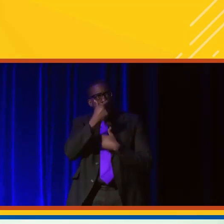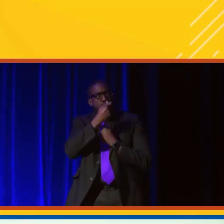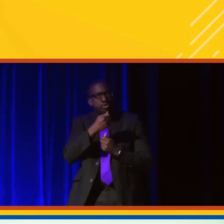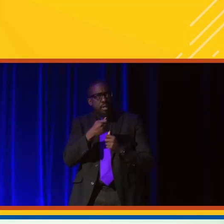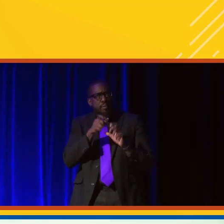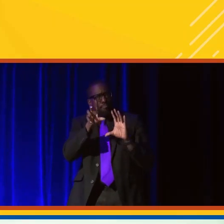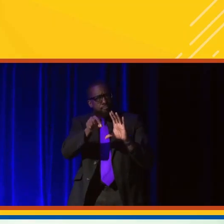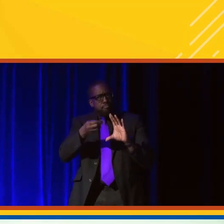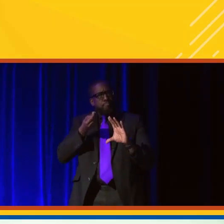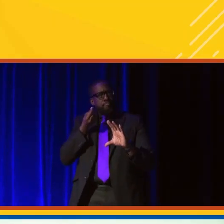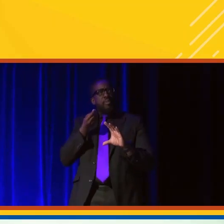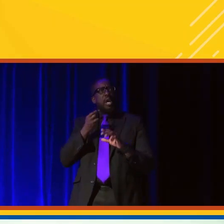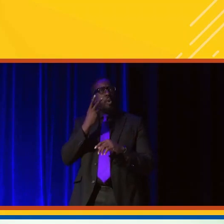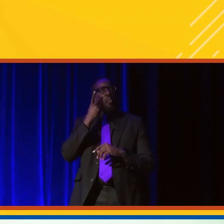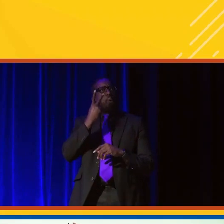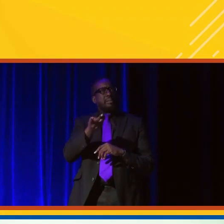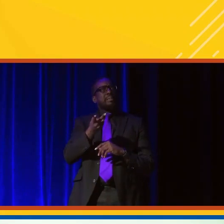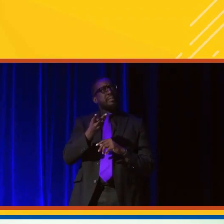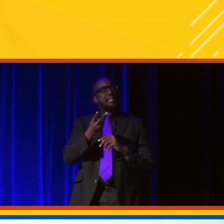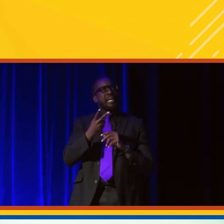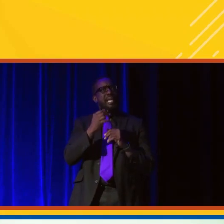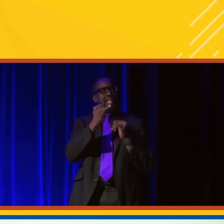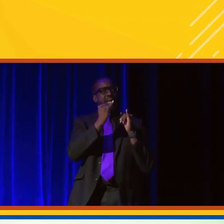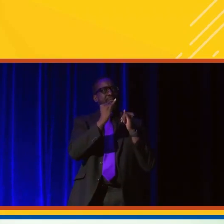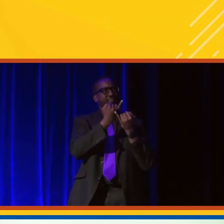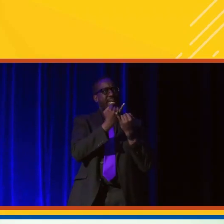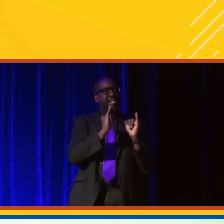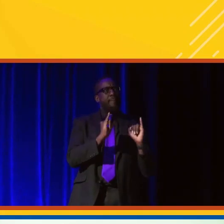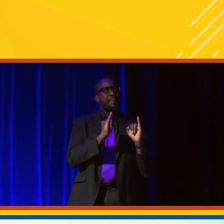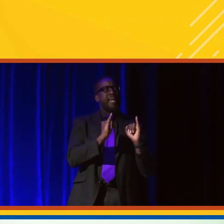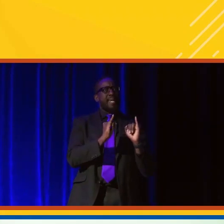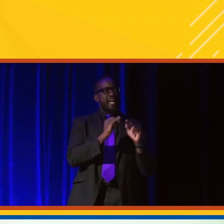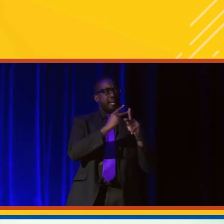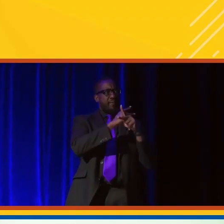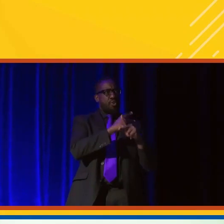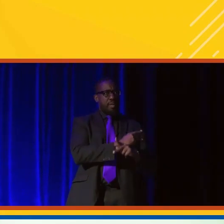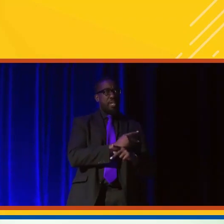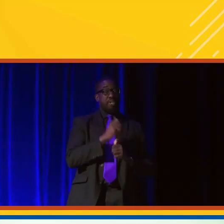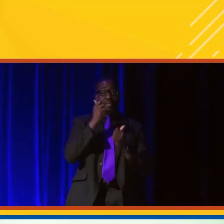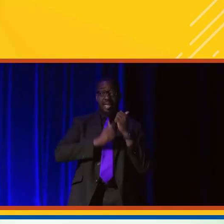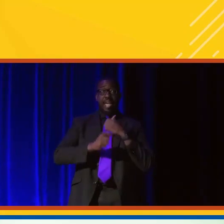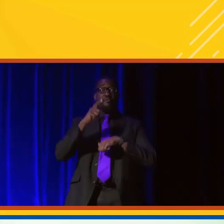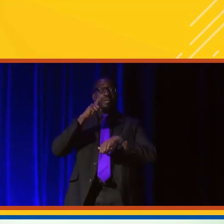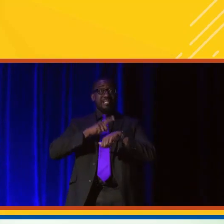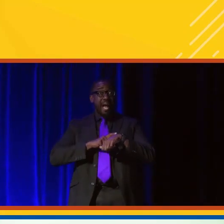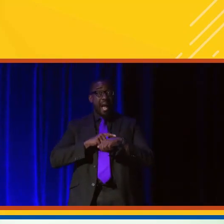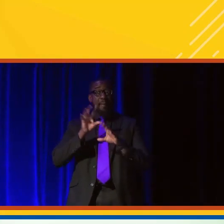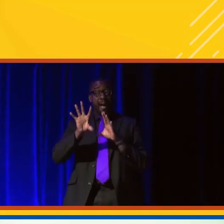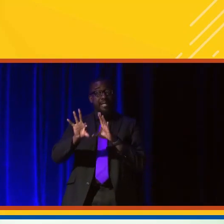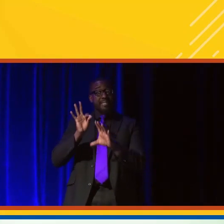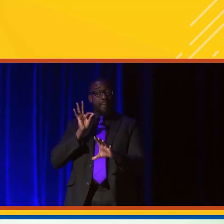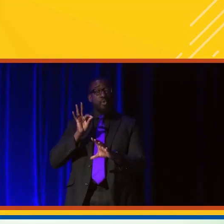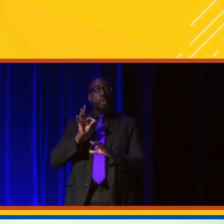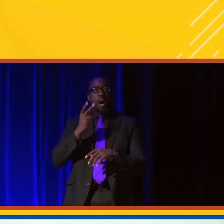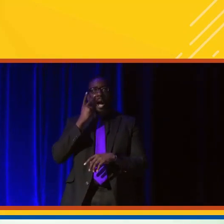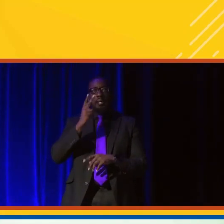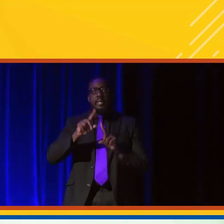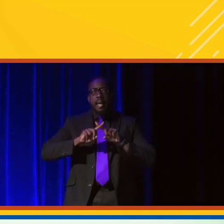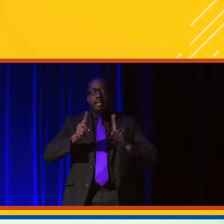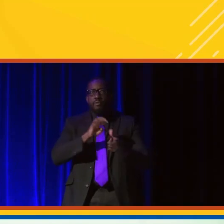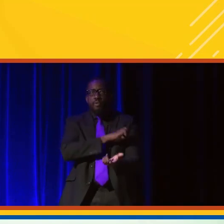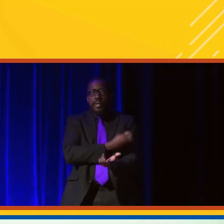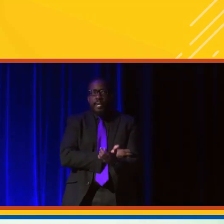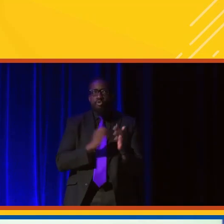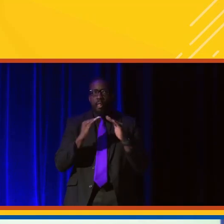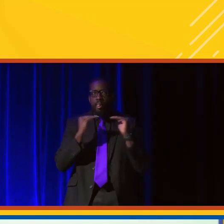different independent configurations, and every time I sample one, I will get a different manifestation of what the energy level might be. At